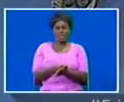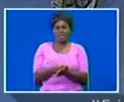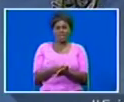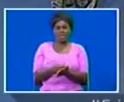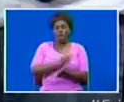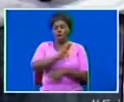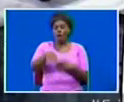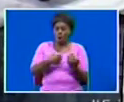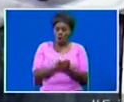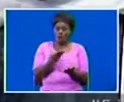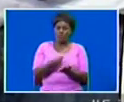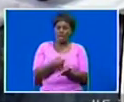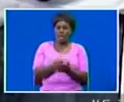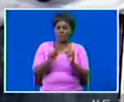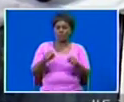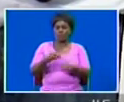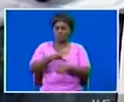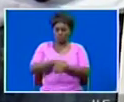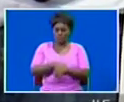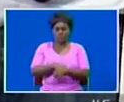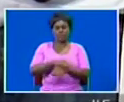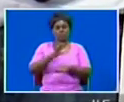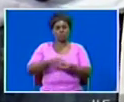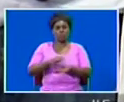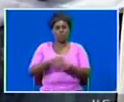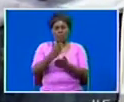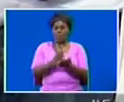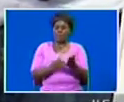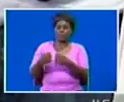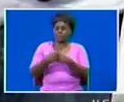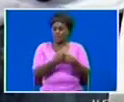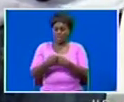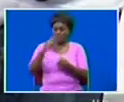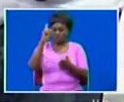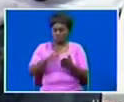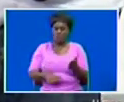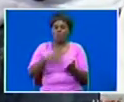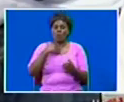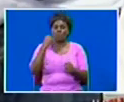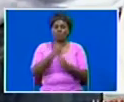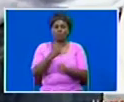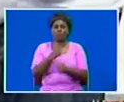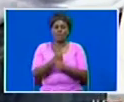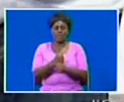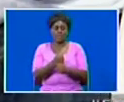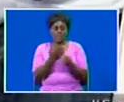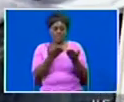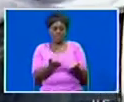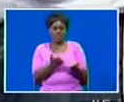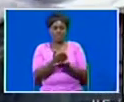all the money we can get will come to good use. Part of the challenge is we want to make this something that